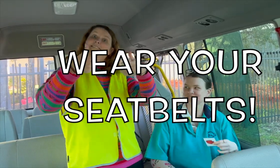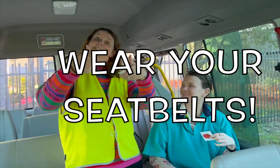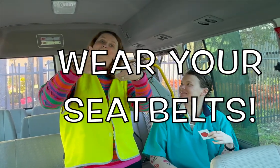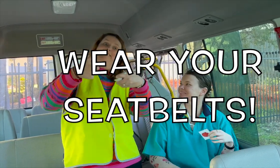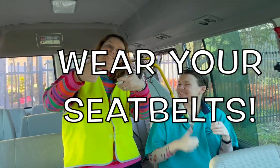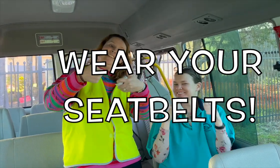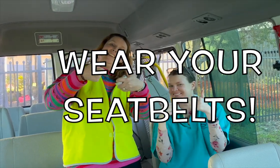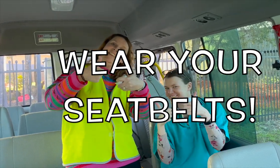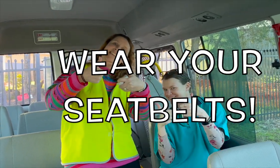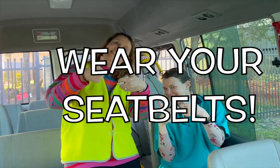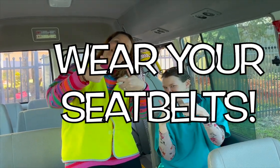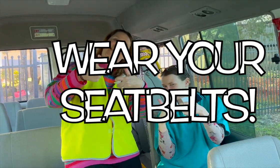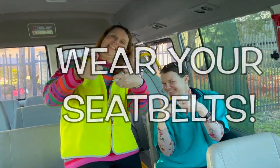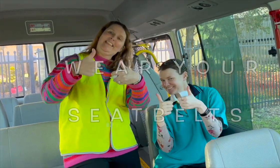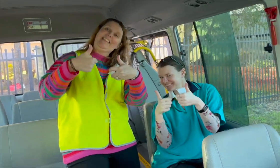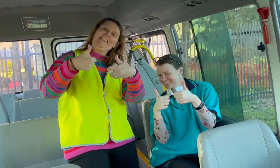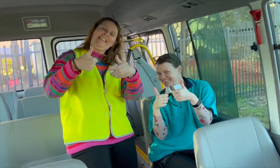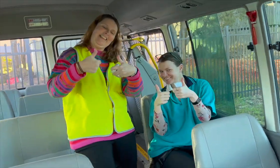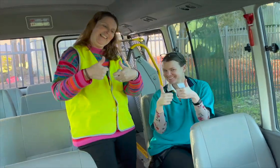gotcha. I'm see There's no